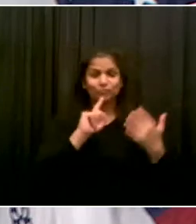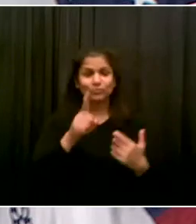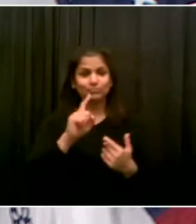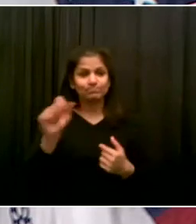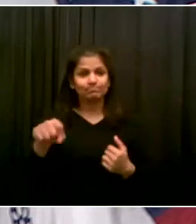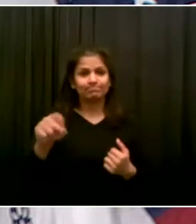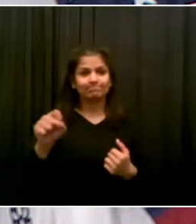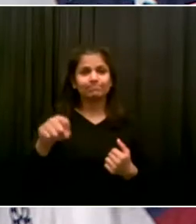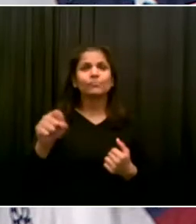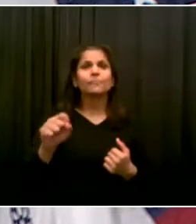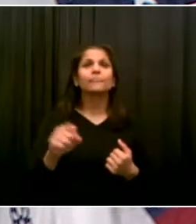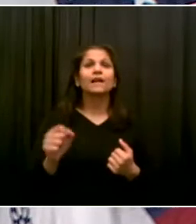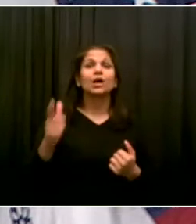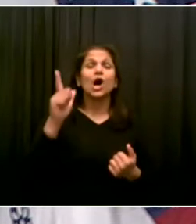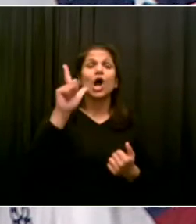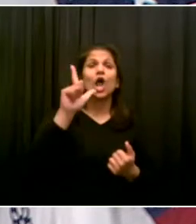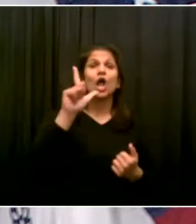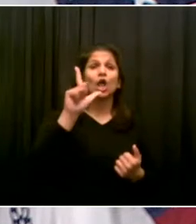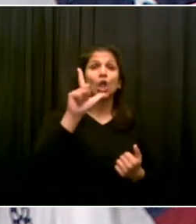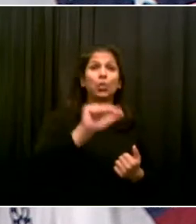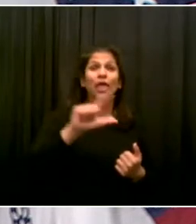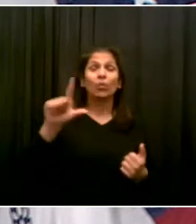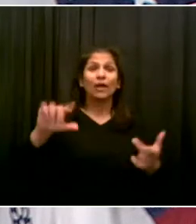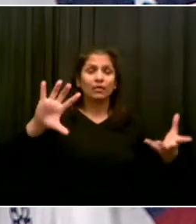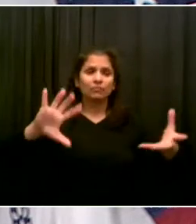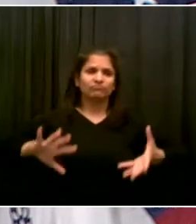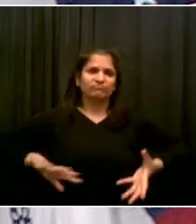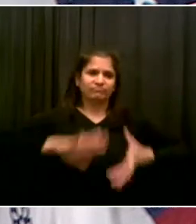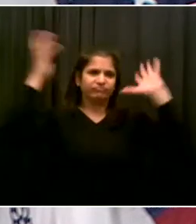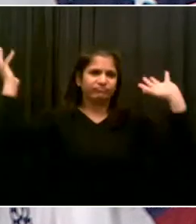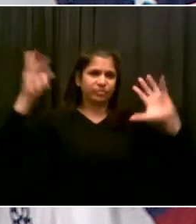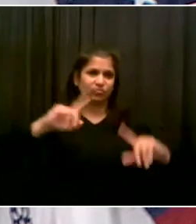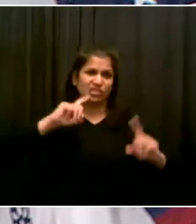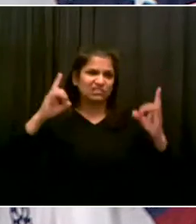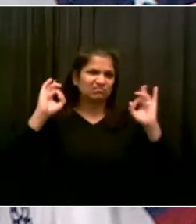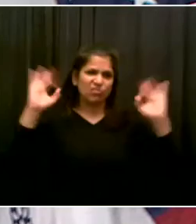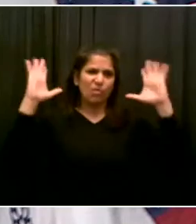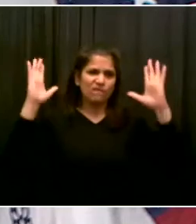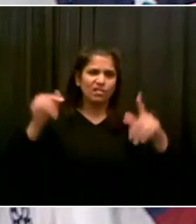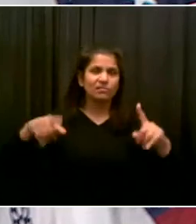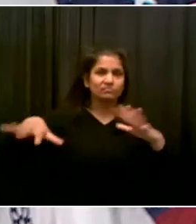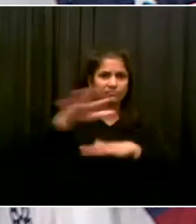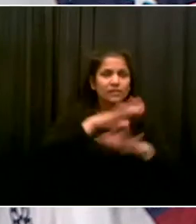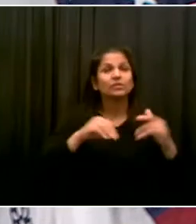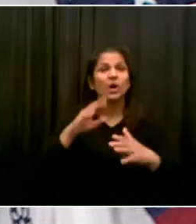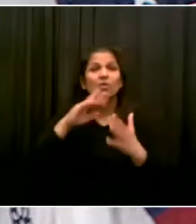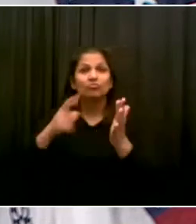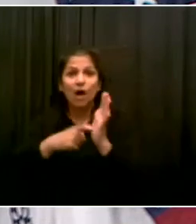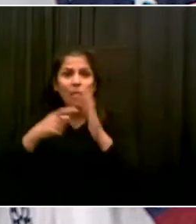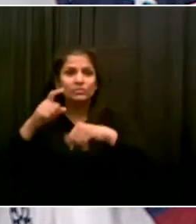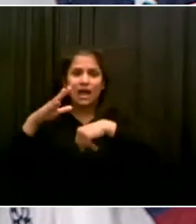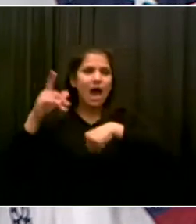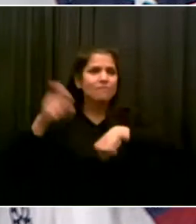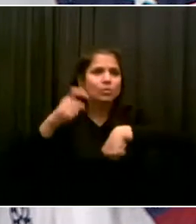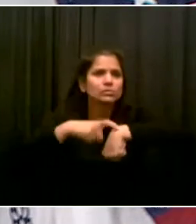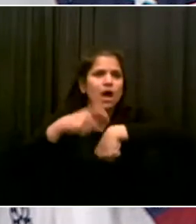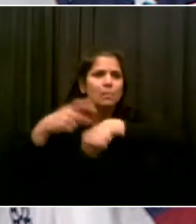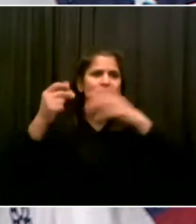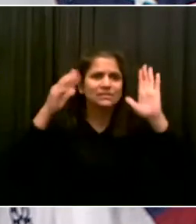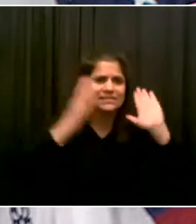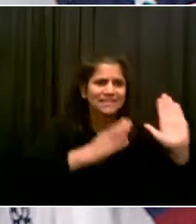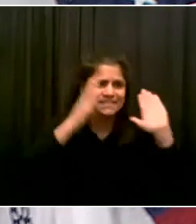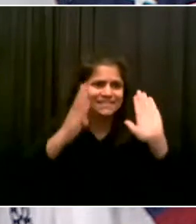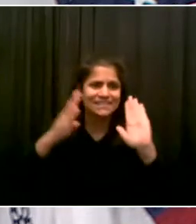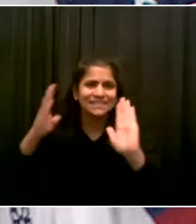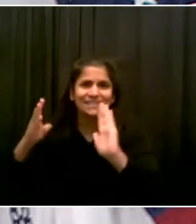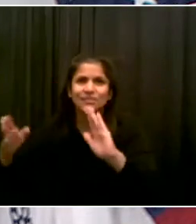is happening, because exactly what I believe is you need to bring back the whole society. That's happening. You need the vaccinations that are happening. You